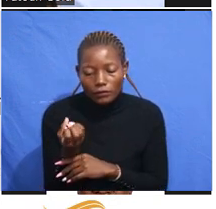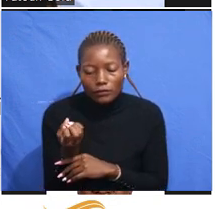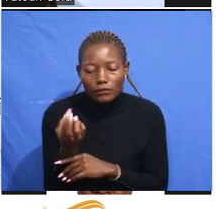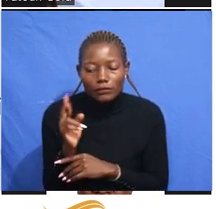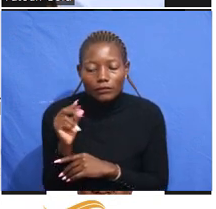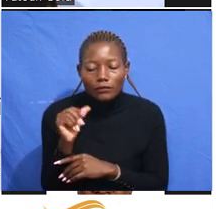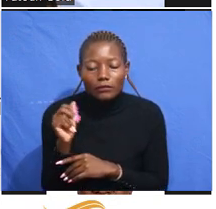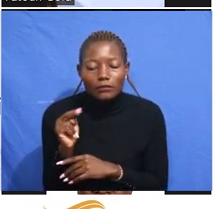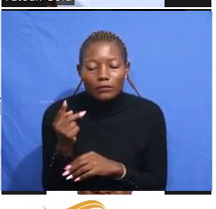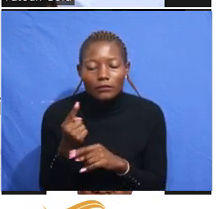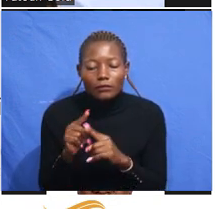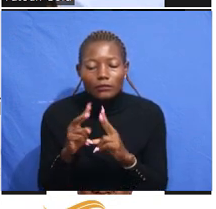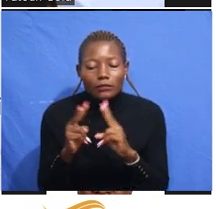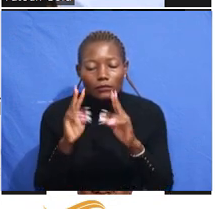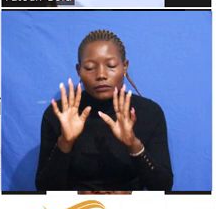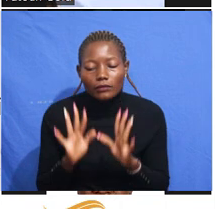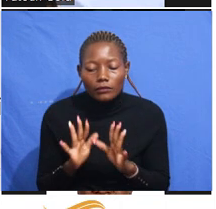important organ.